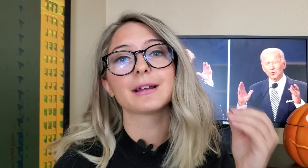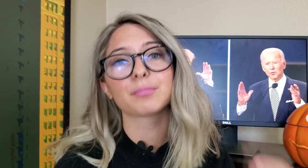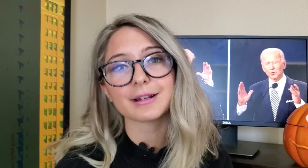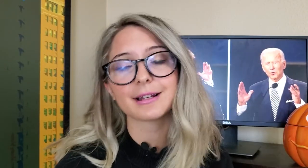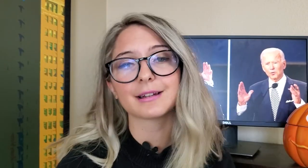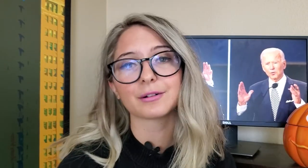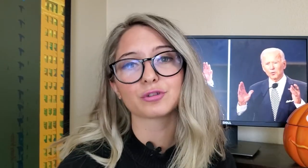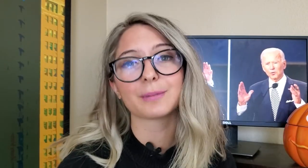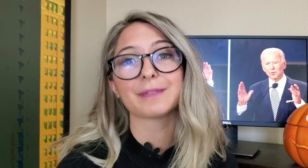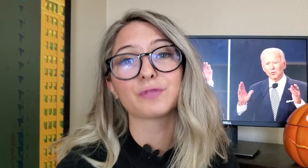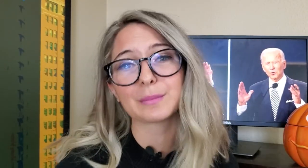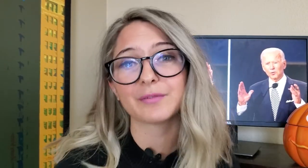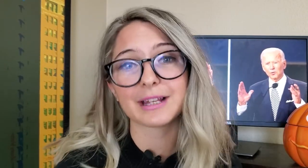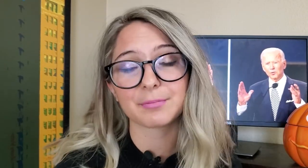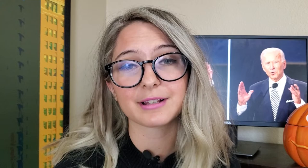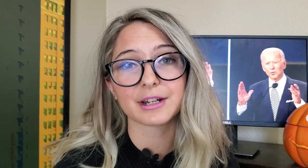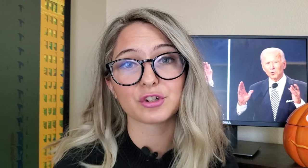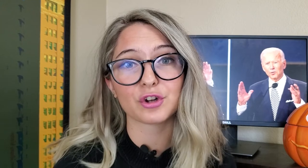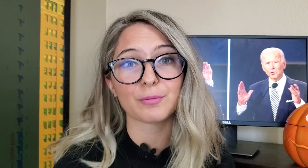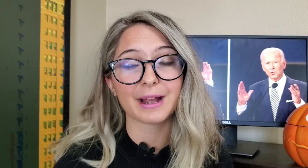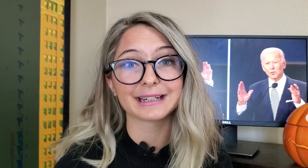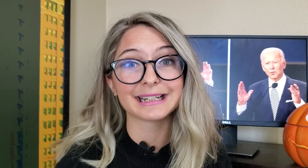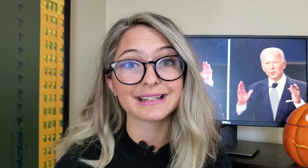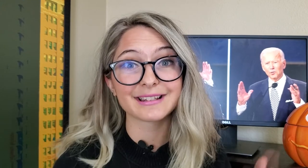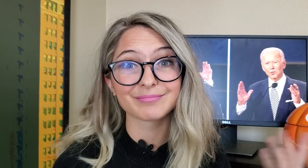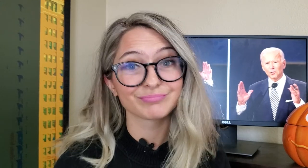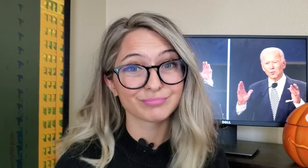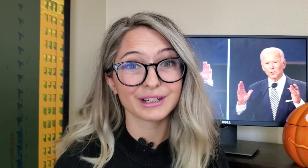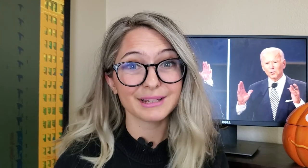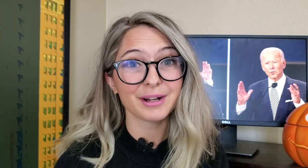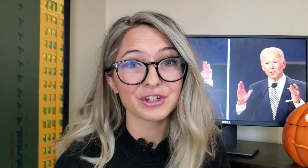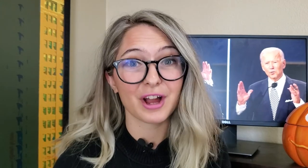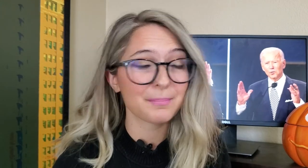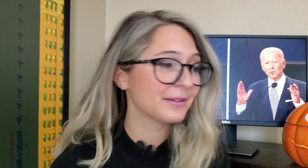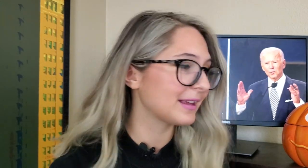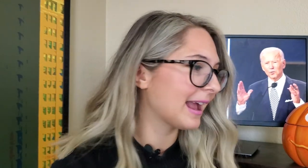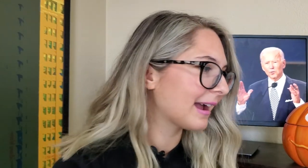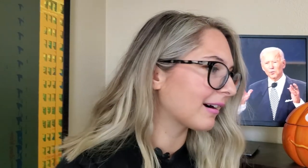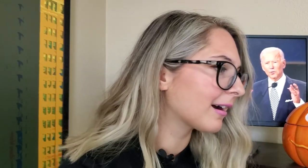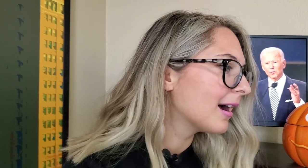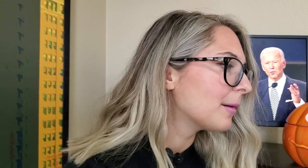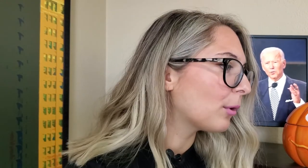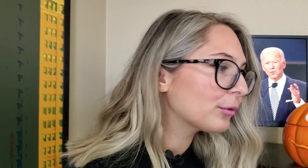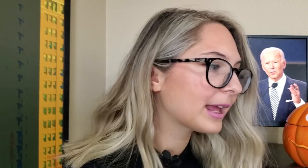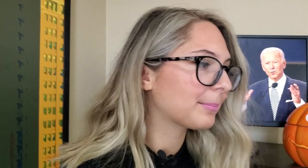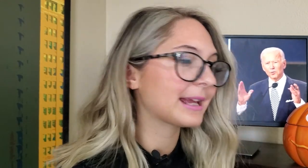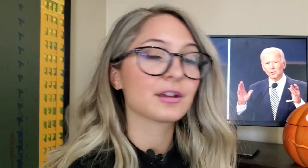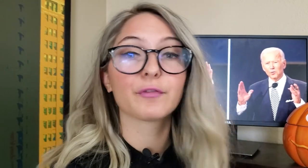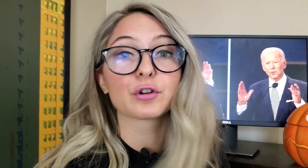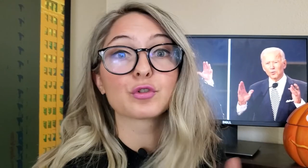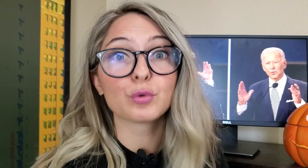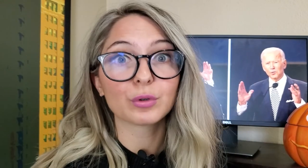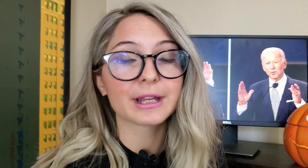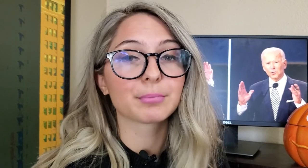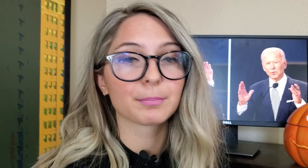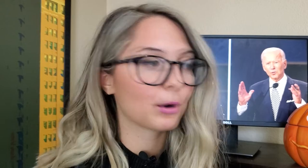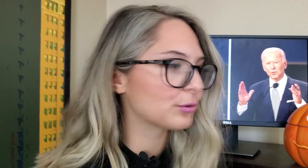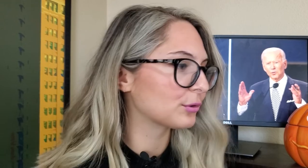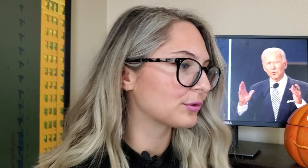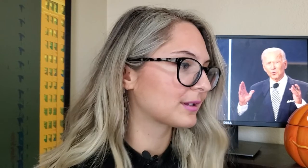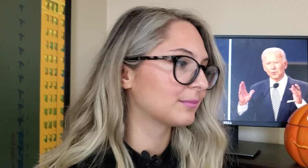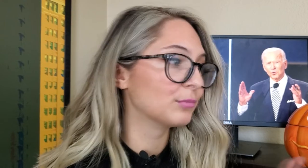debate between President Donald Trump and former Vice President Joe Biden is pretty much up in the air. Both campaigns offered